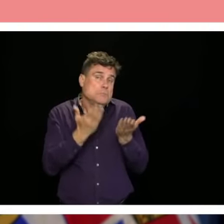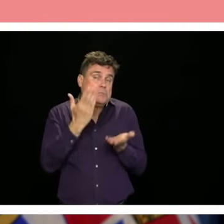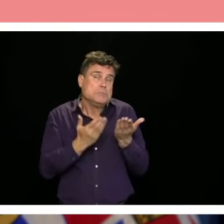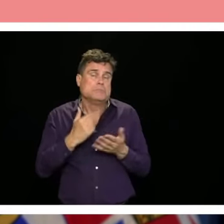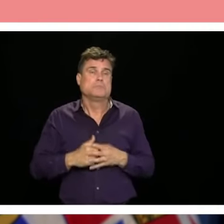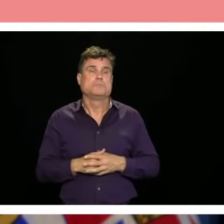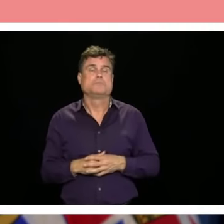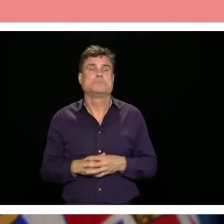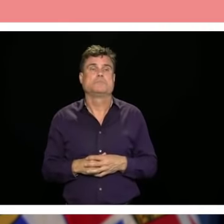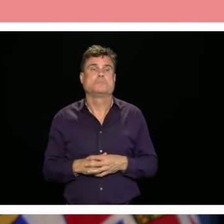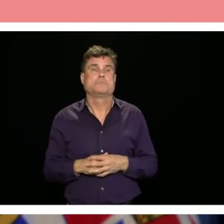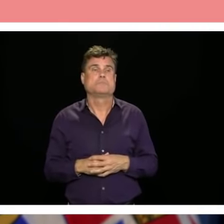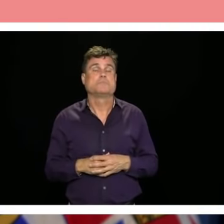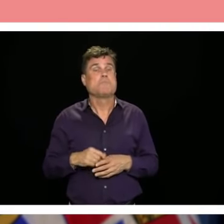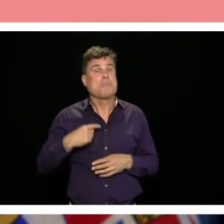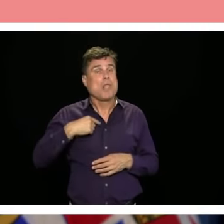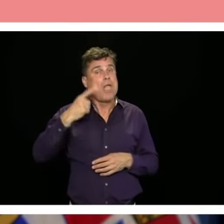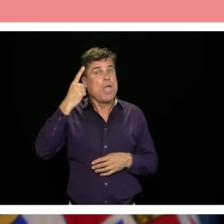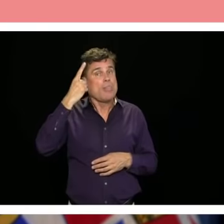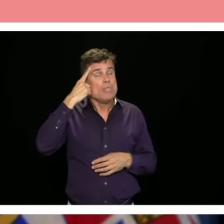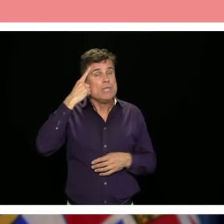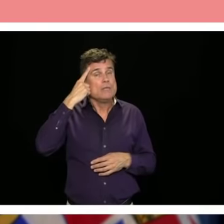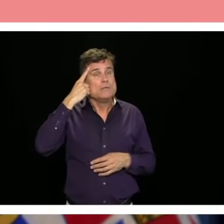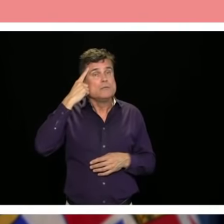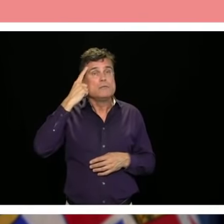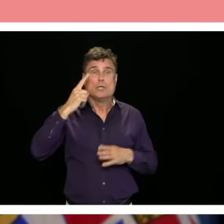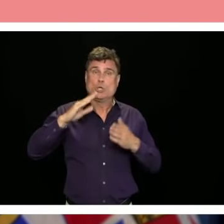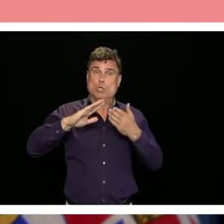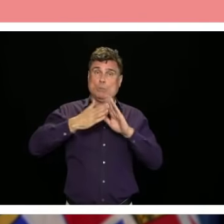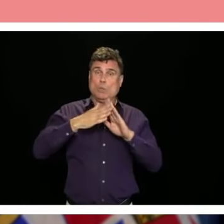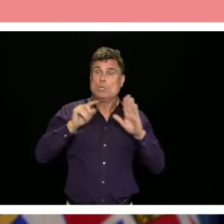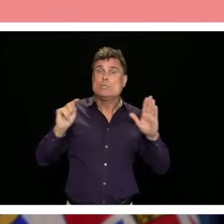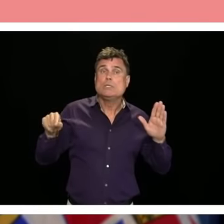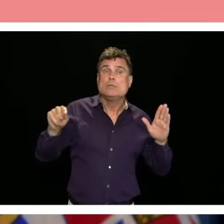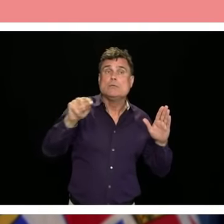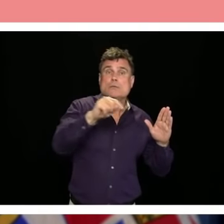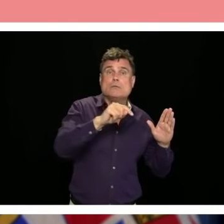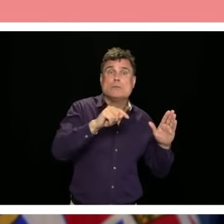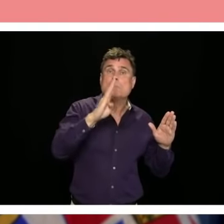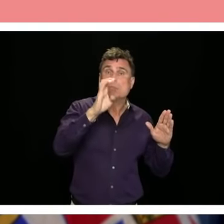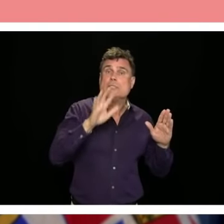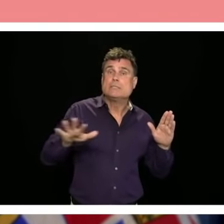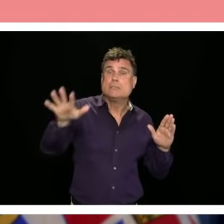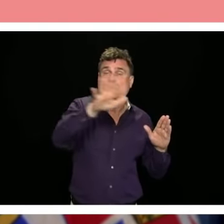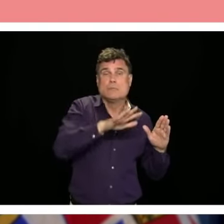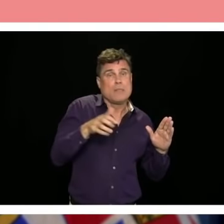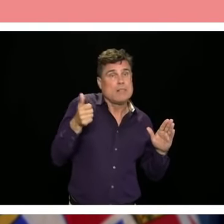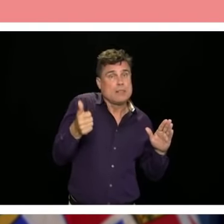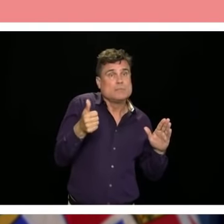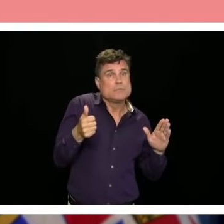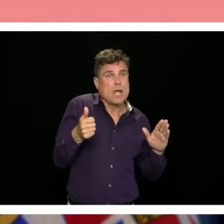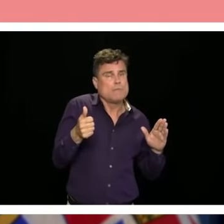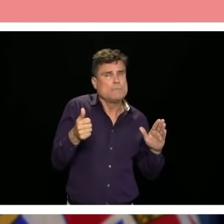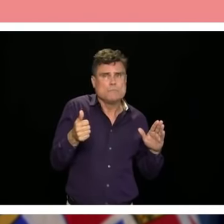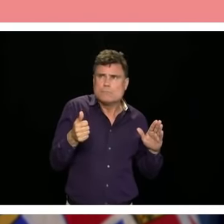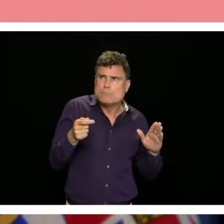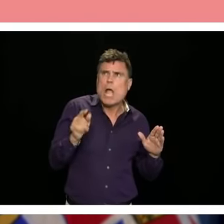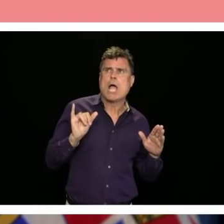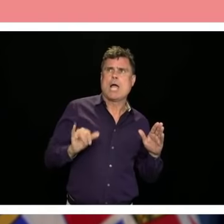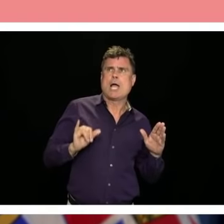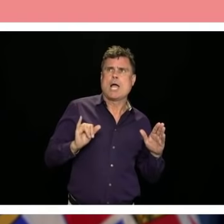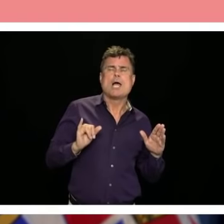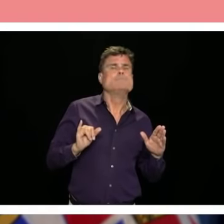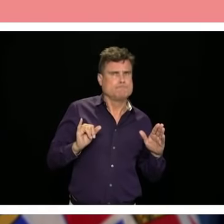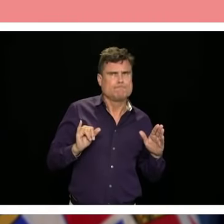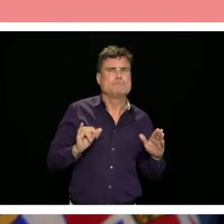French would be appreciated. Thank you. You know, I absolutely think that is part of it. I think our approach